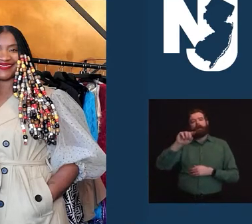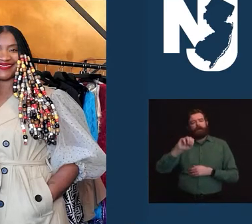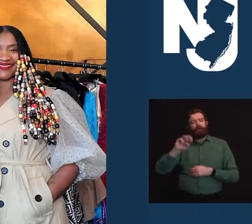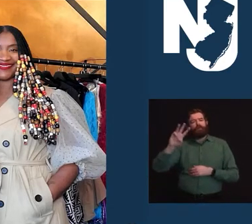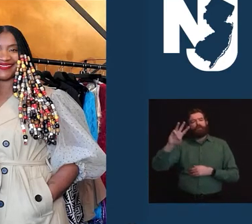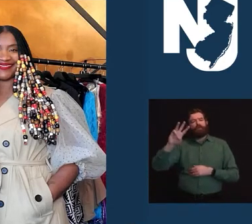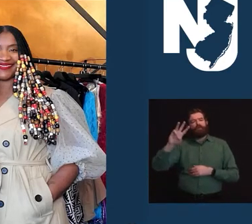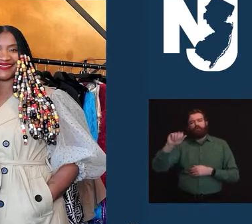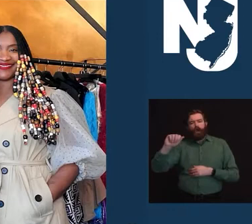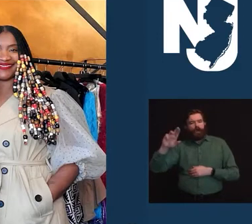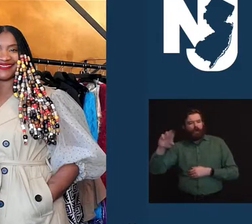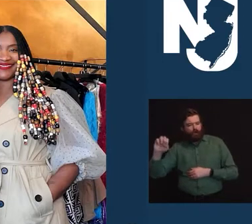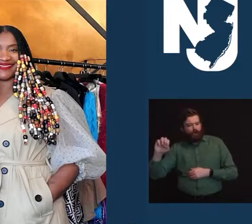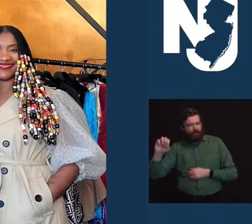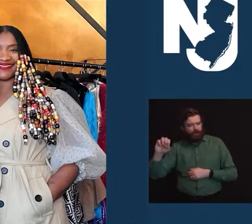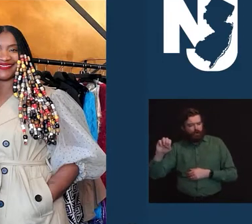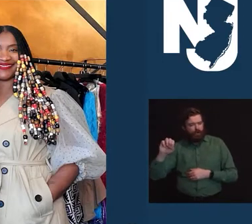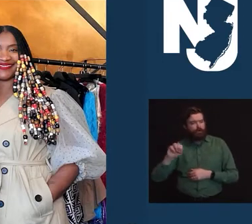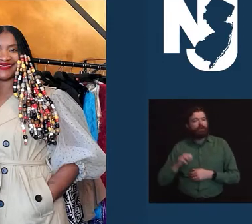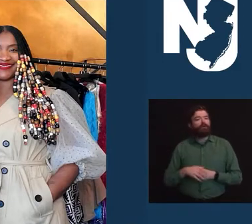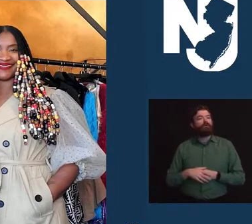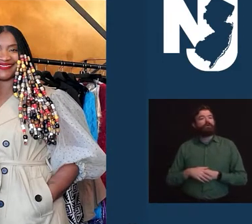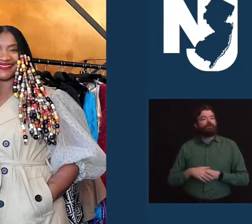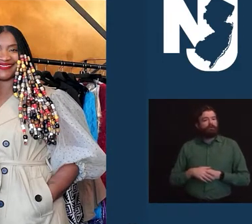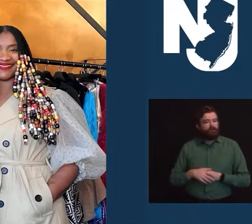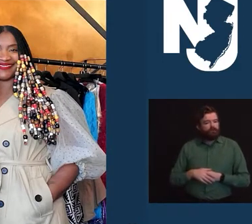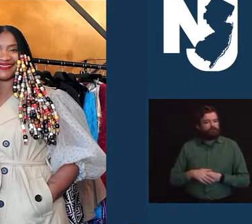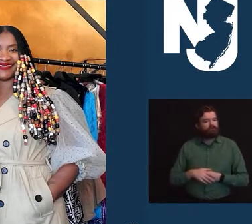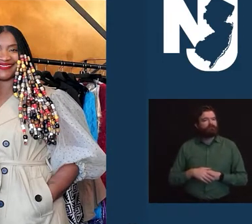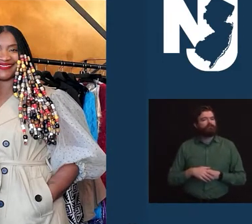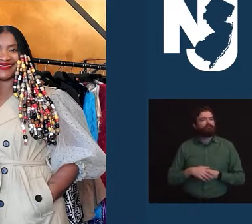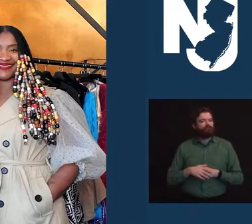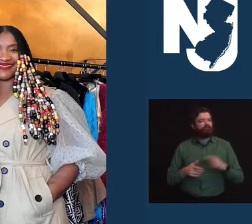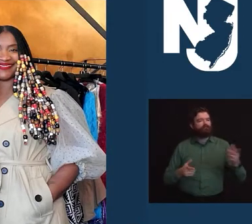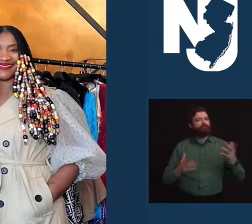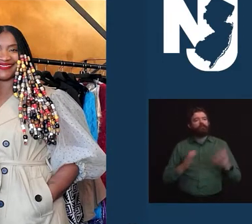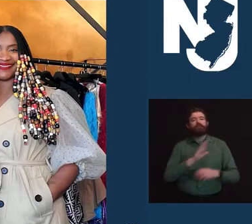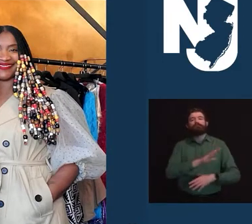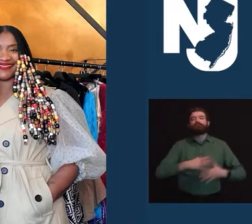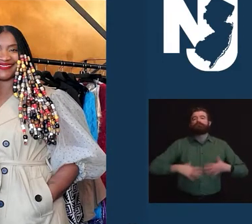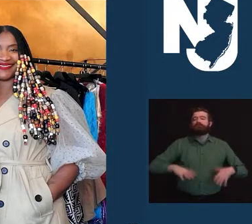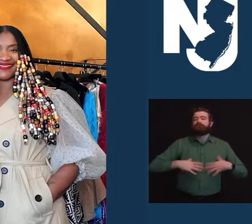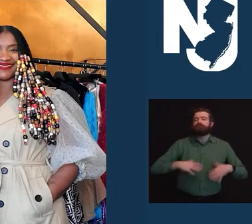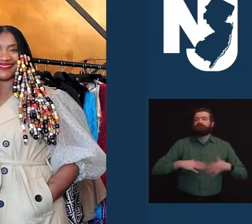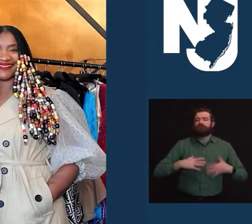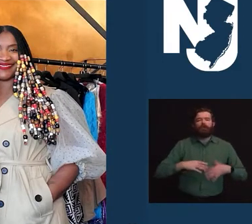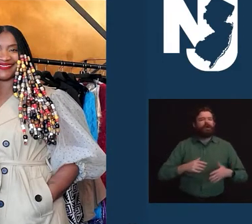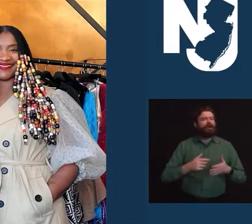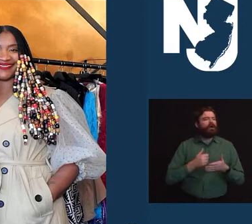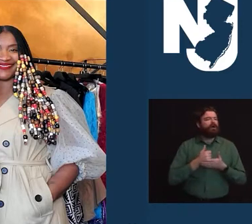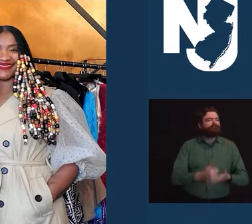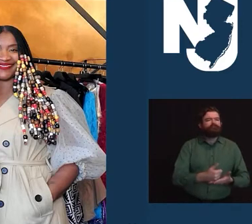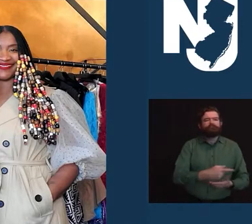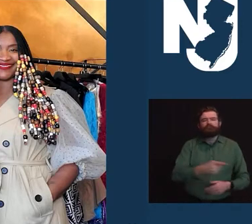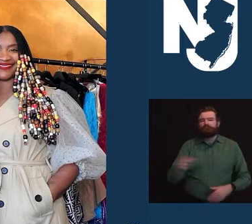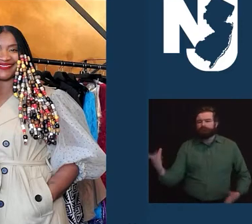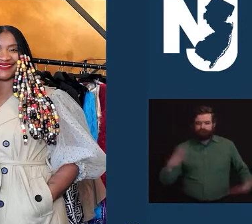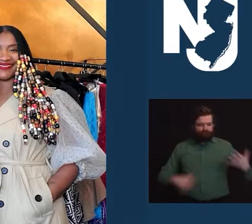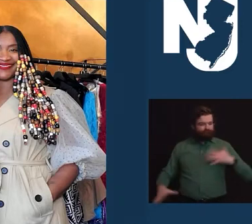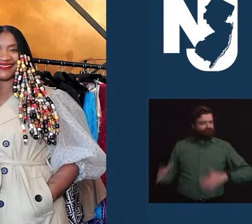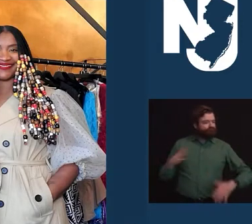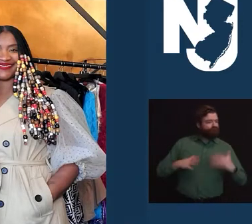by encouraging them to both dress up themselves and their homes with fashions and ideas for living that could start